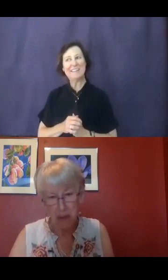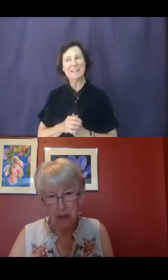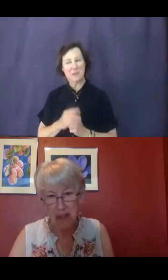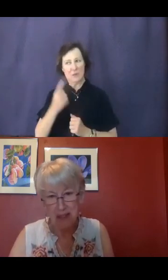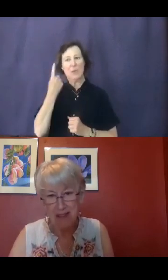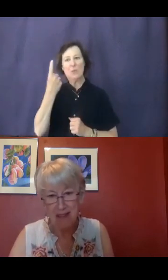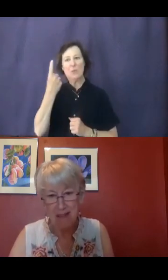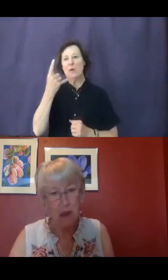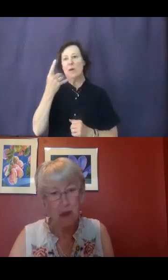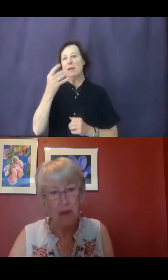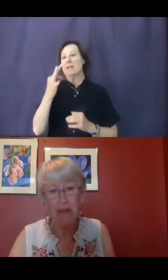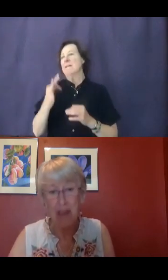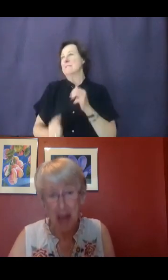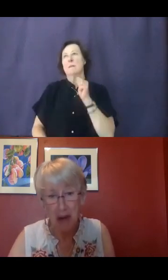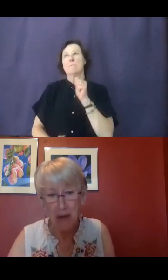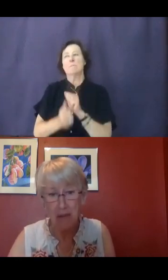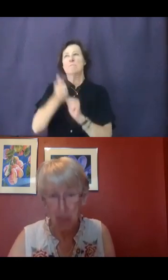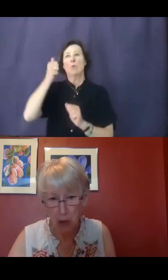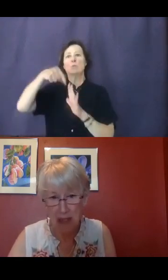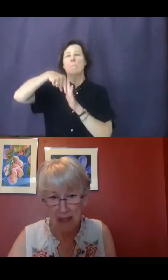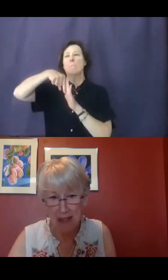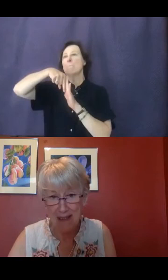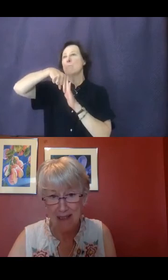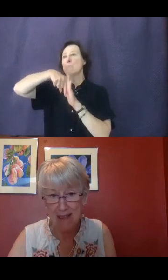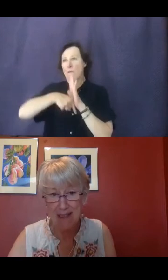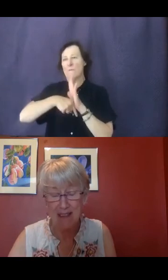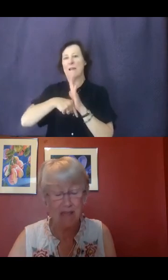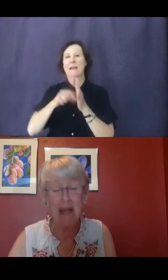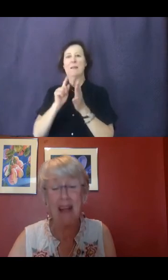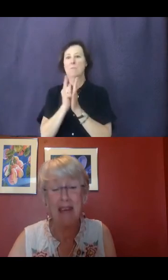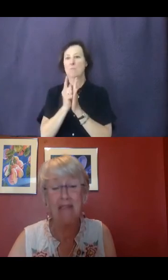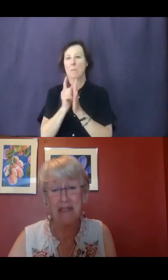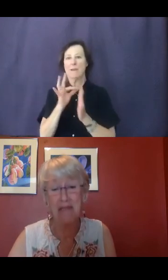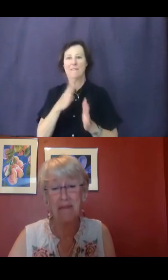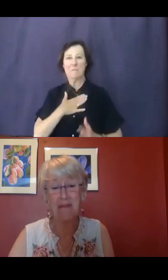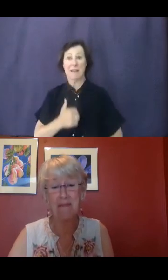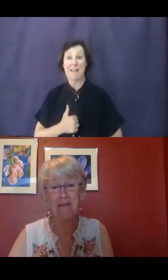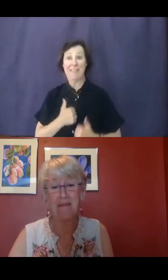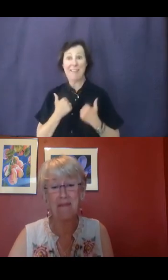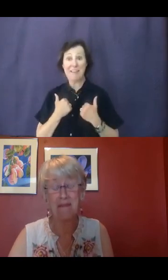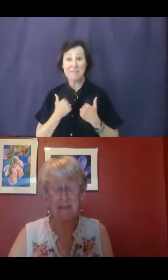the most profound moments of my life.